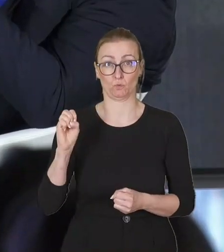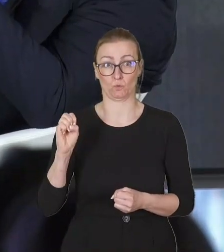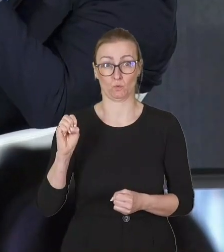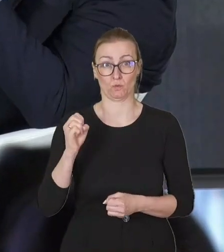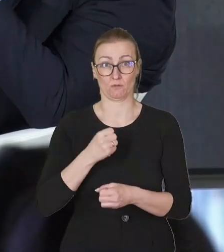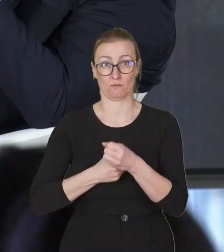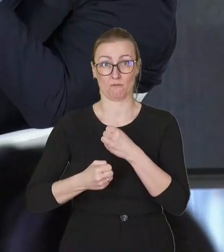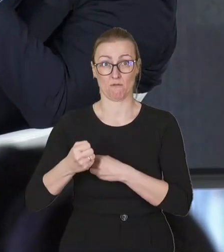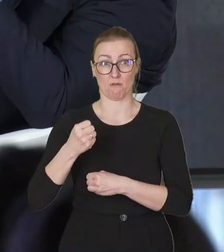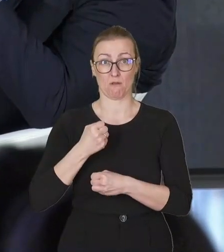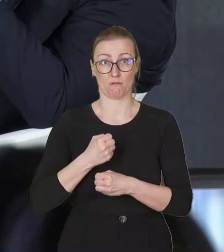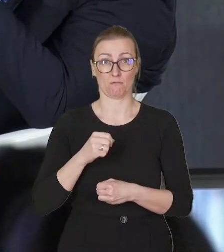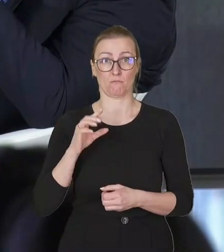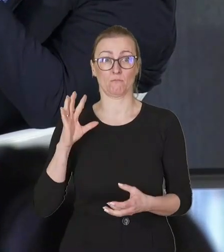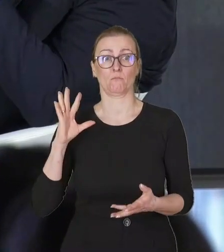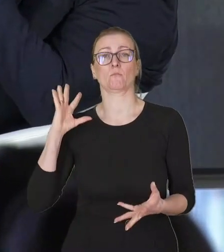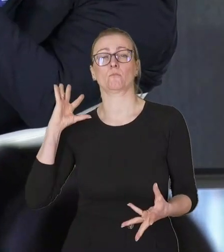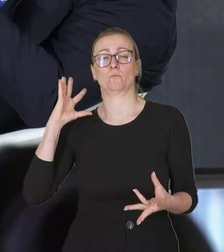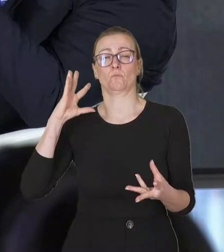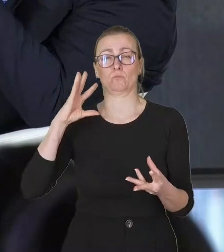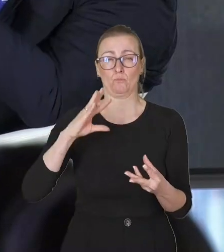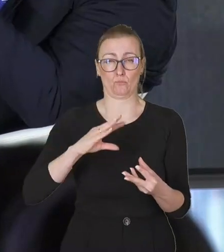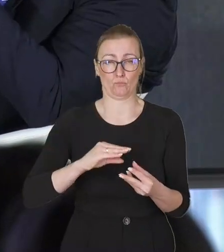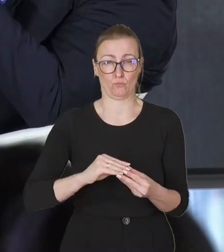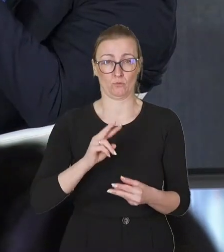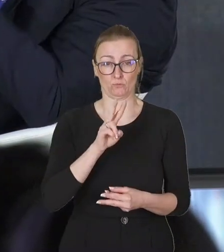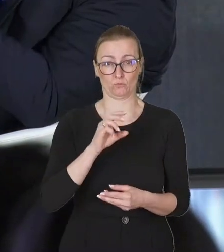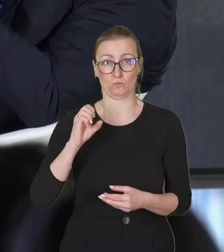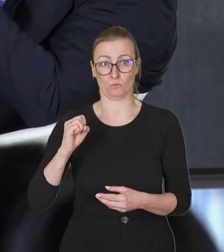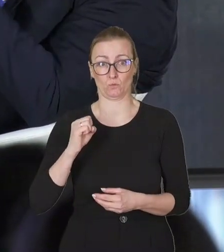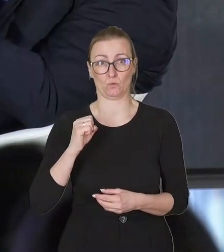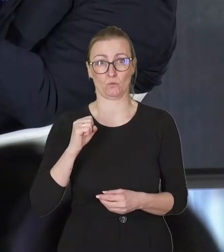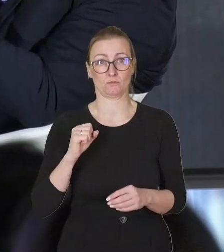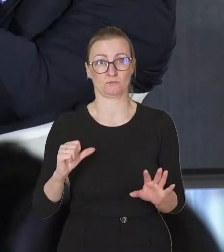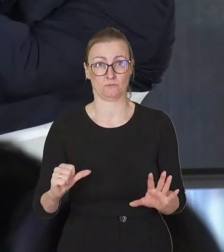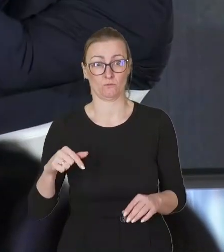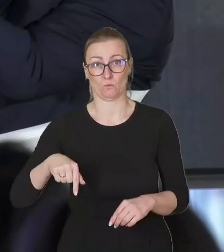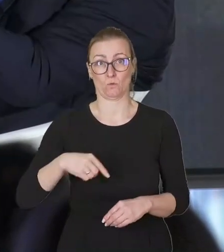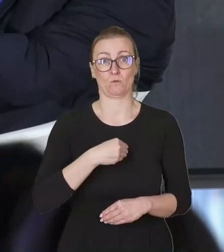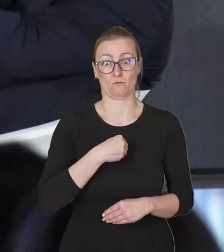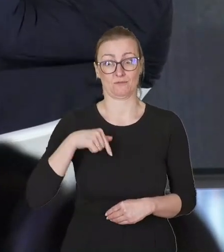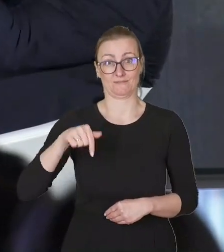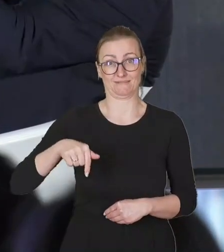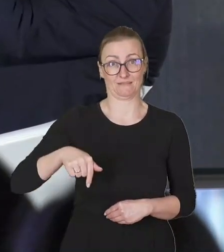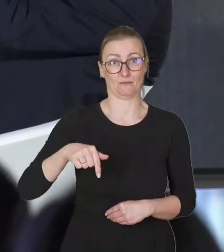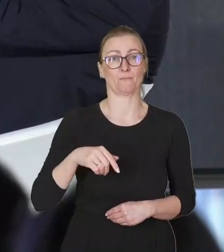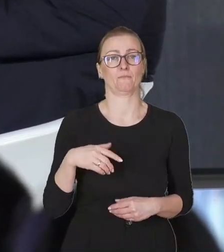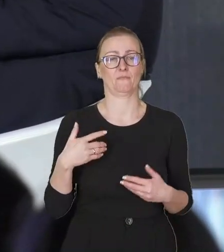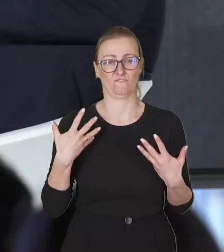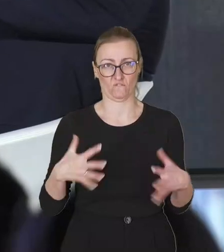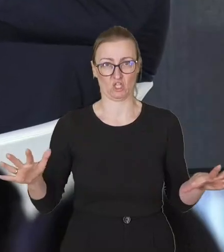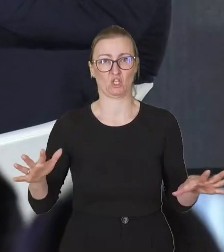20 years resulted in 40,000 projects, different types of